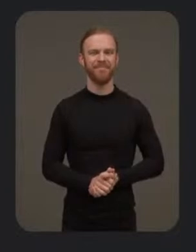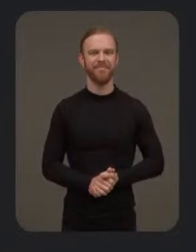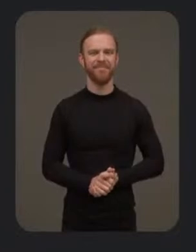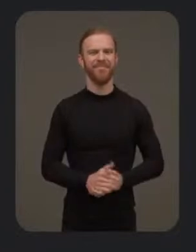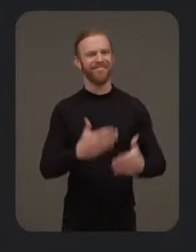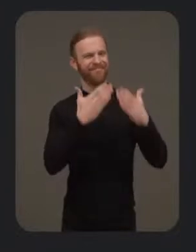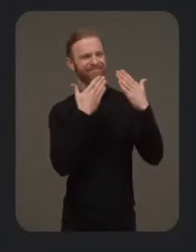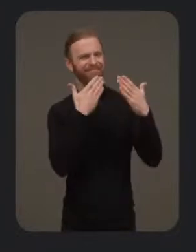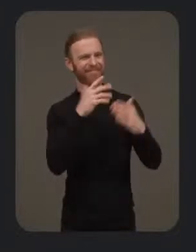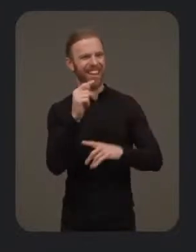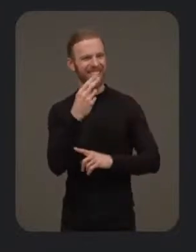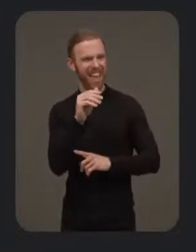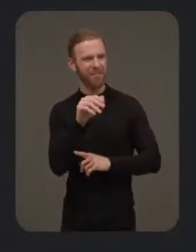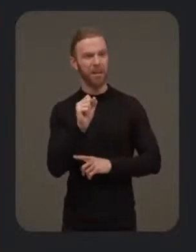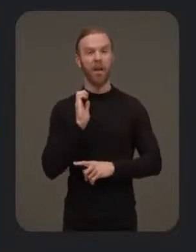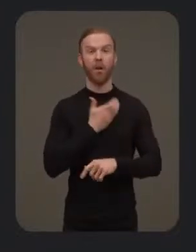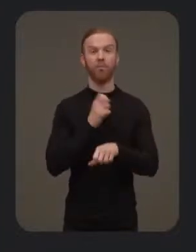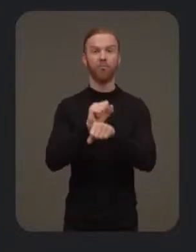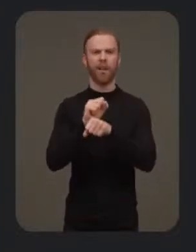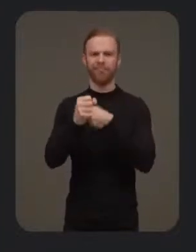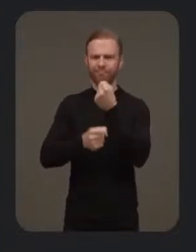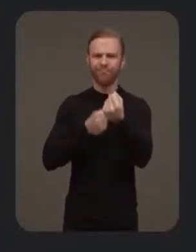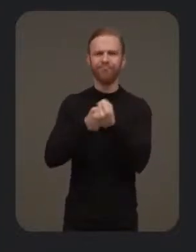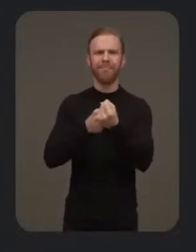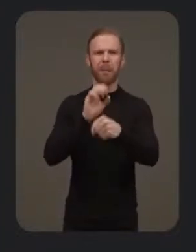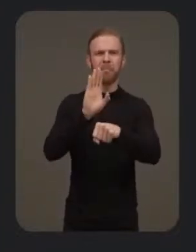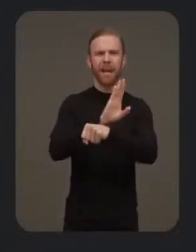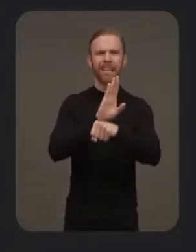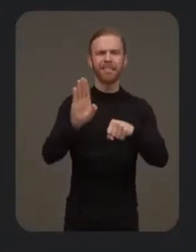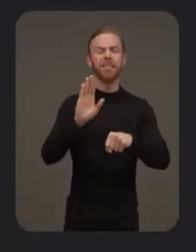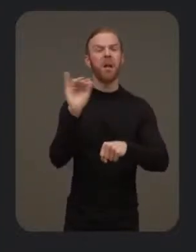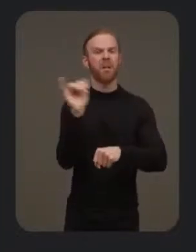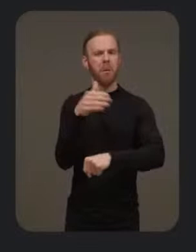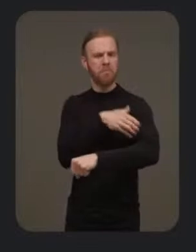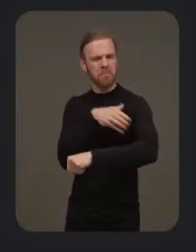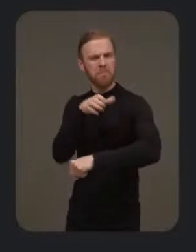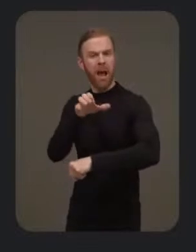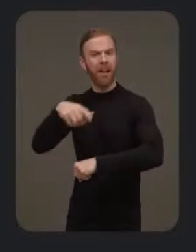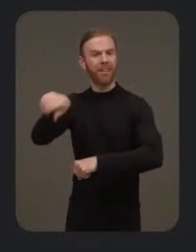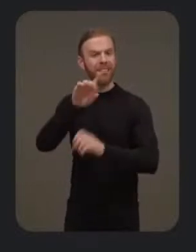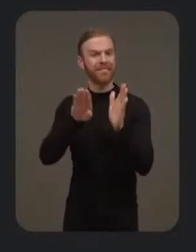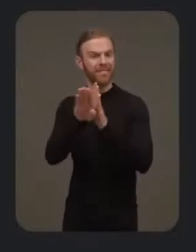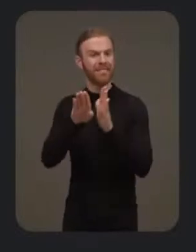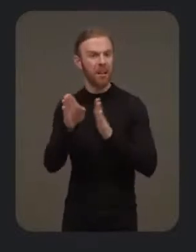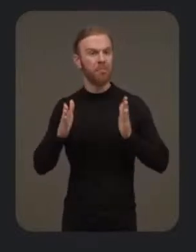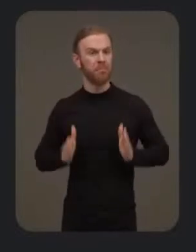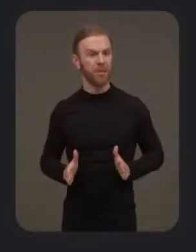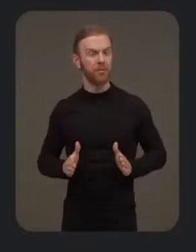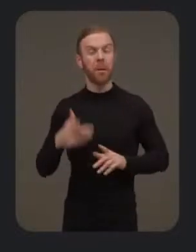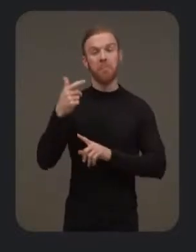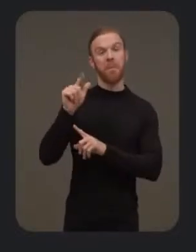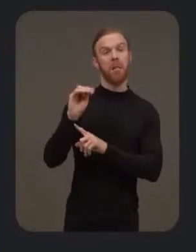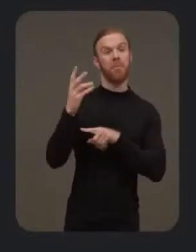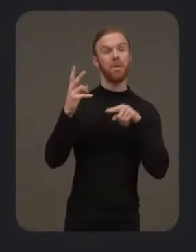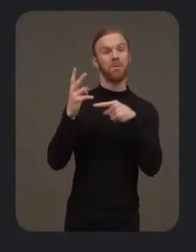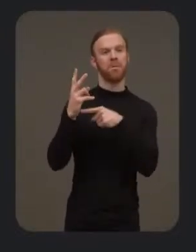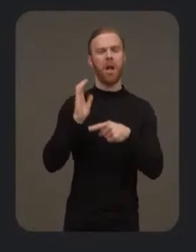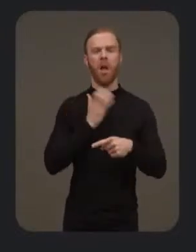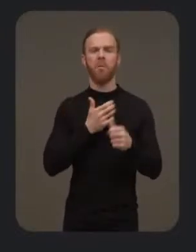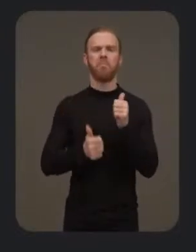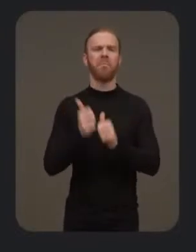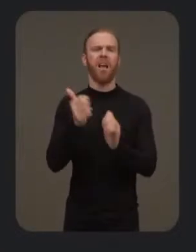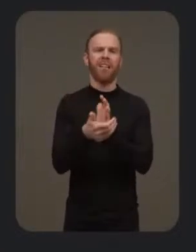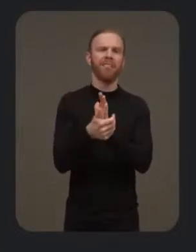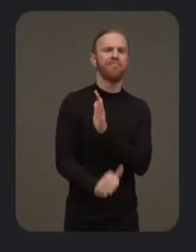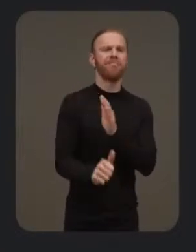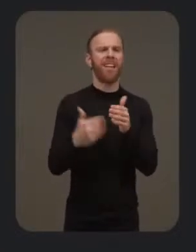Thanks, Thomas. Our work is enabling businesses, and it's also empowering developers. Palm 2, our most